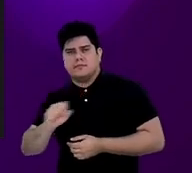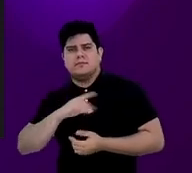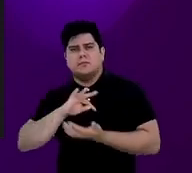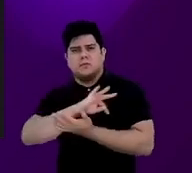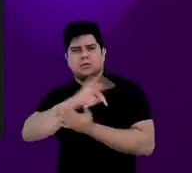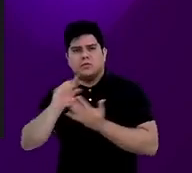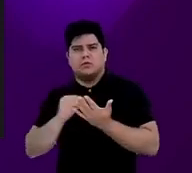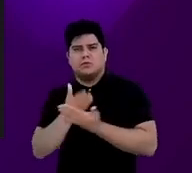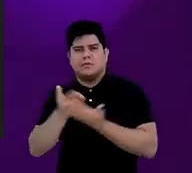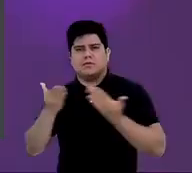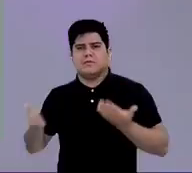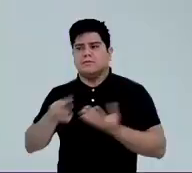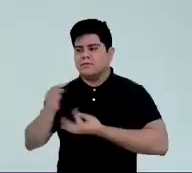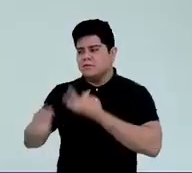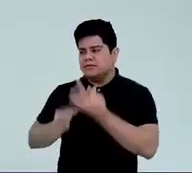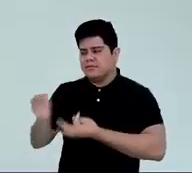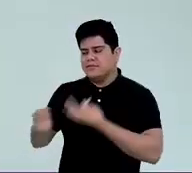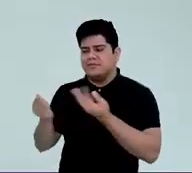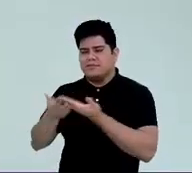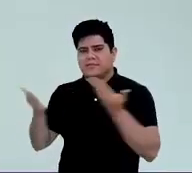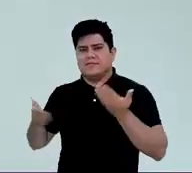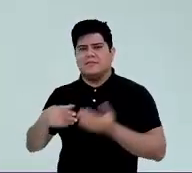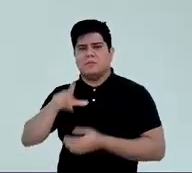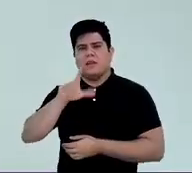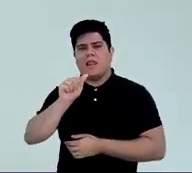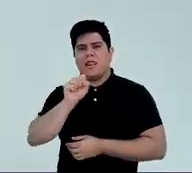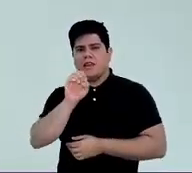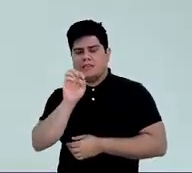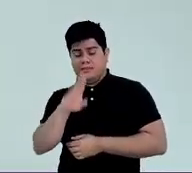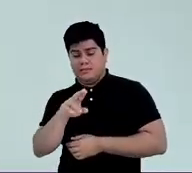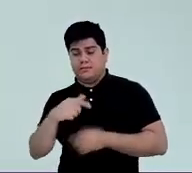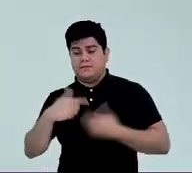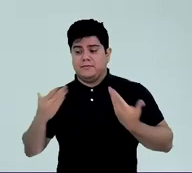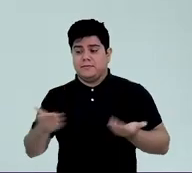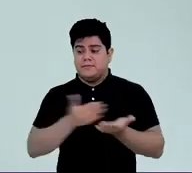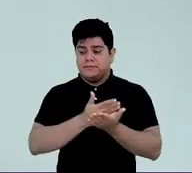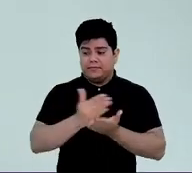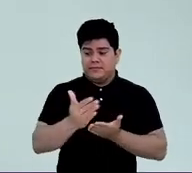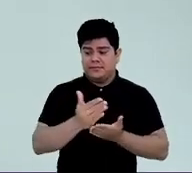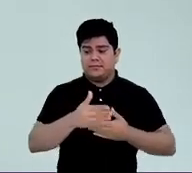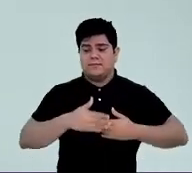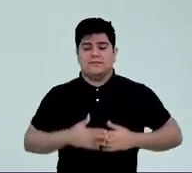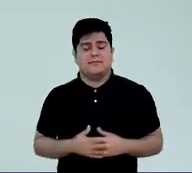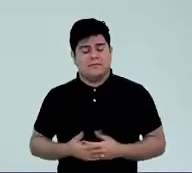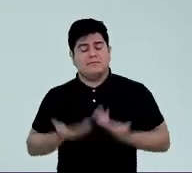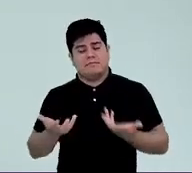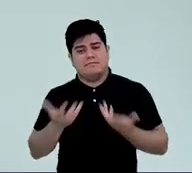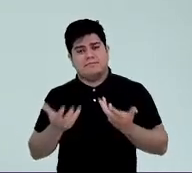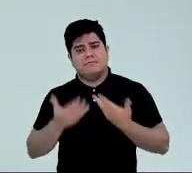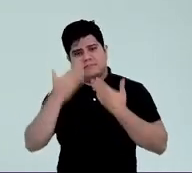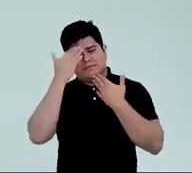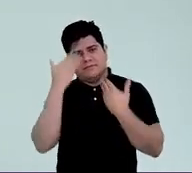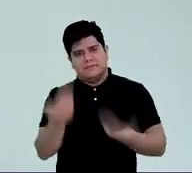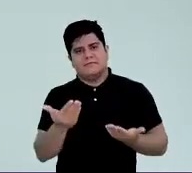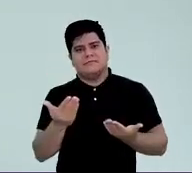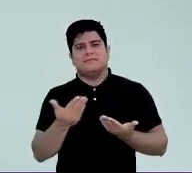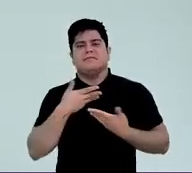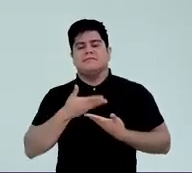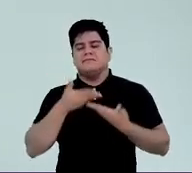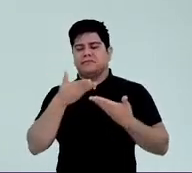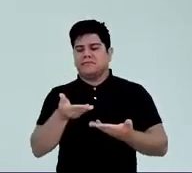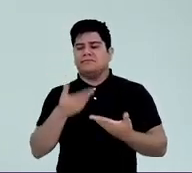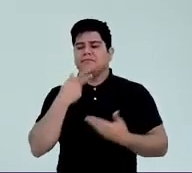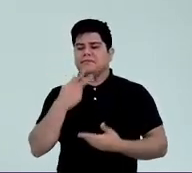start saying that I'm really grateful to stay here with you. It's really important to have that type